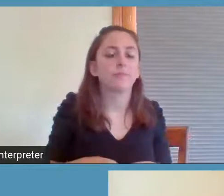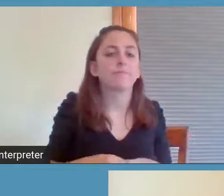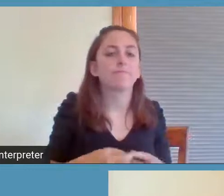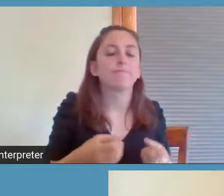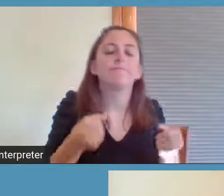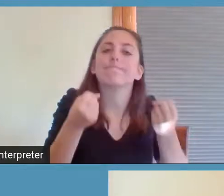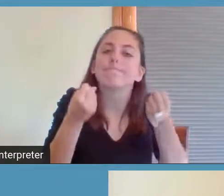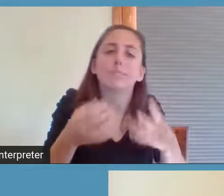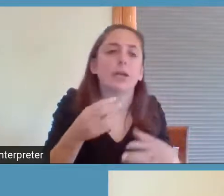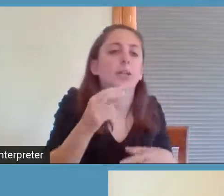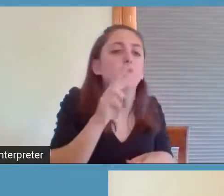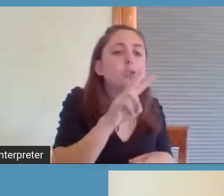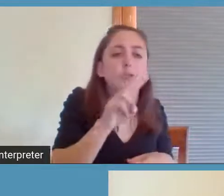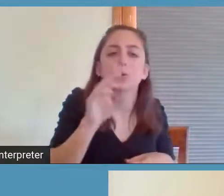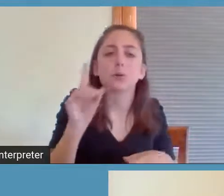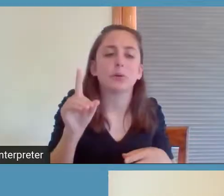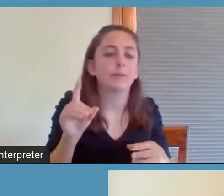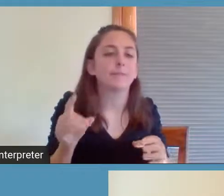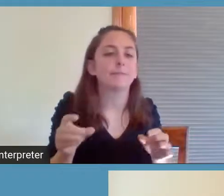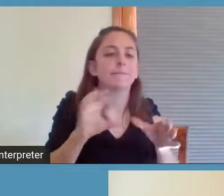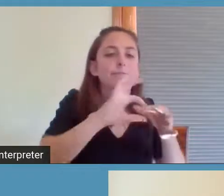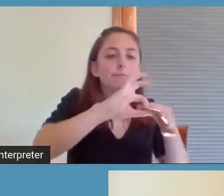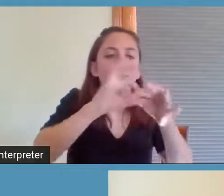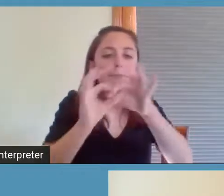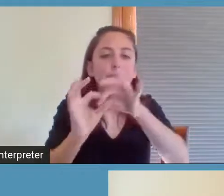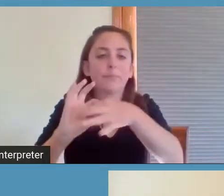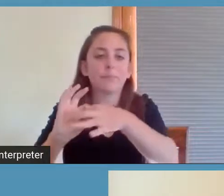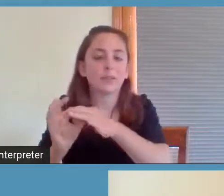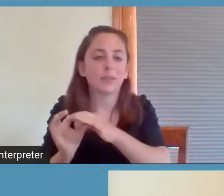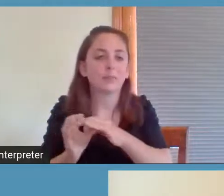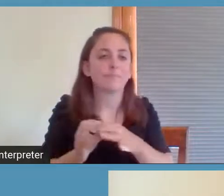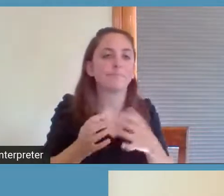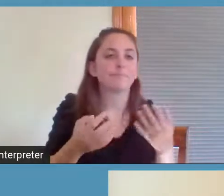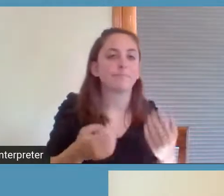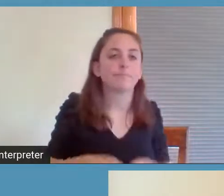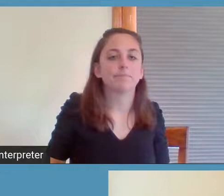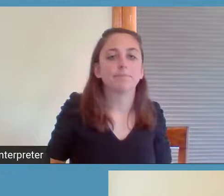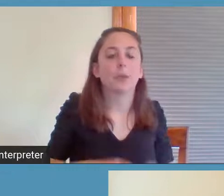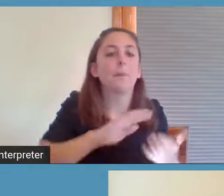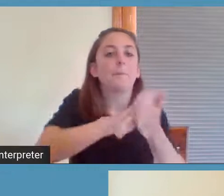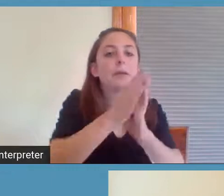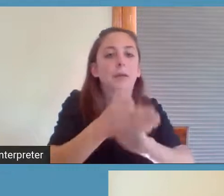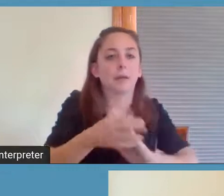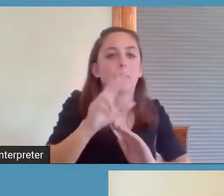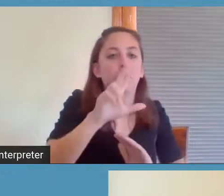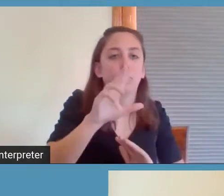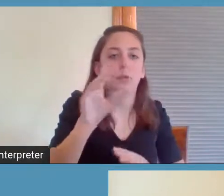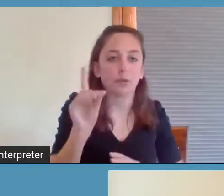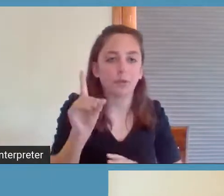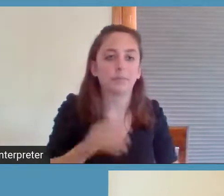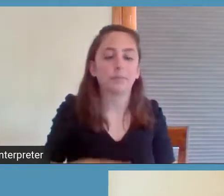images attached or combined to create that effect. Makes sense.